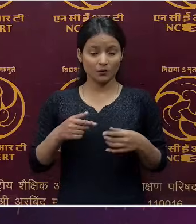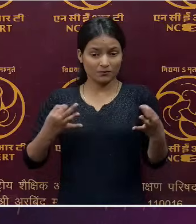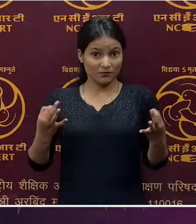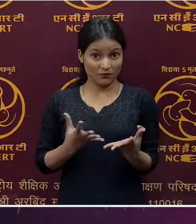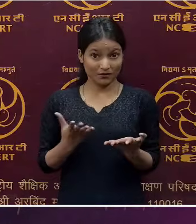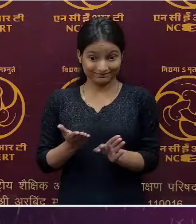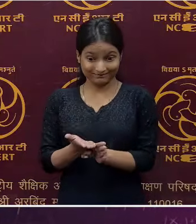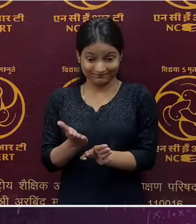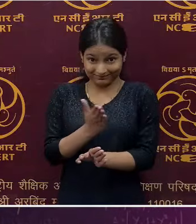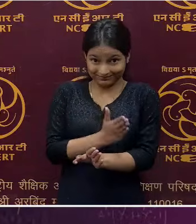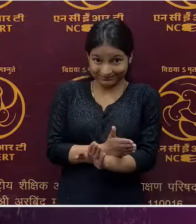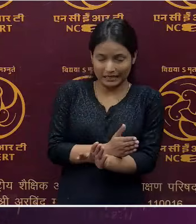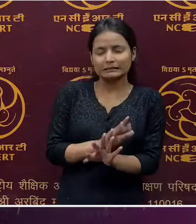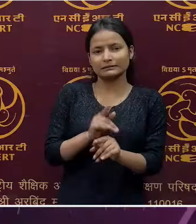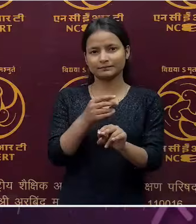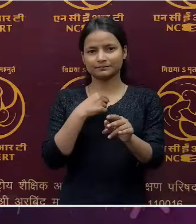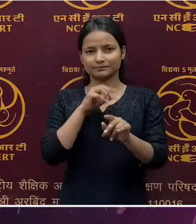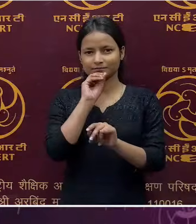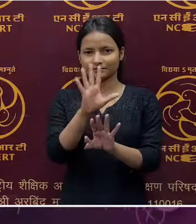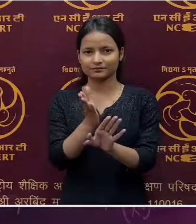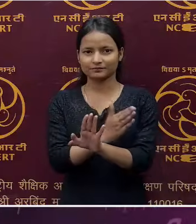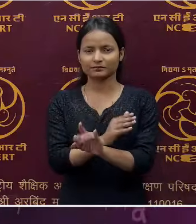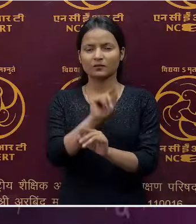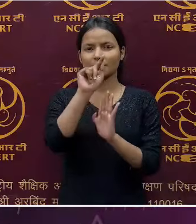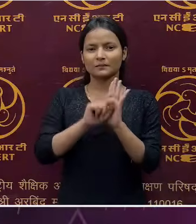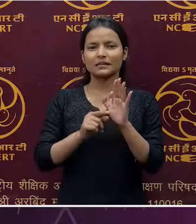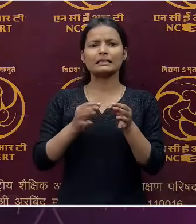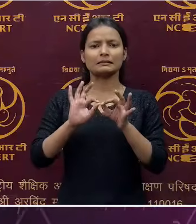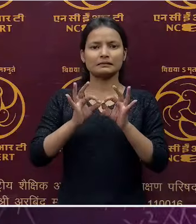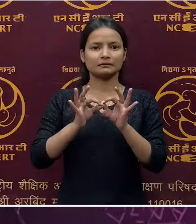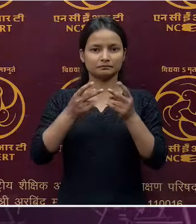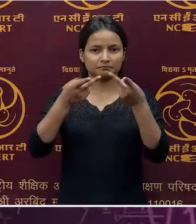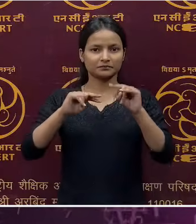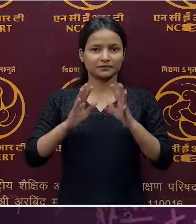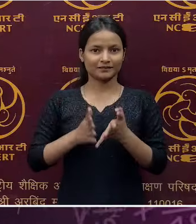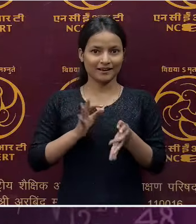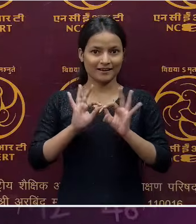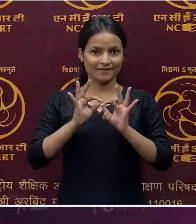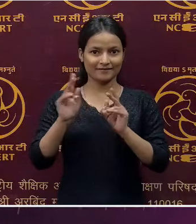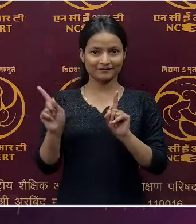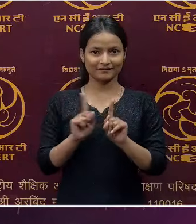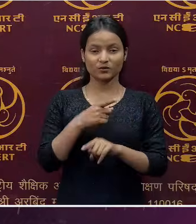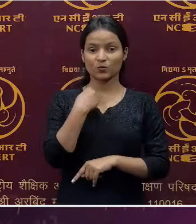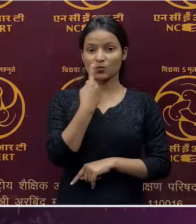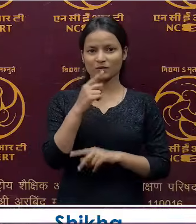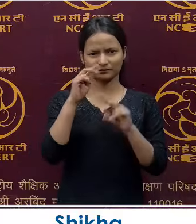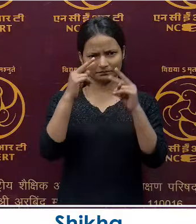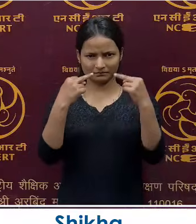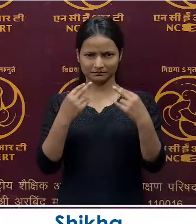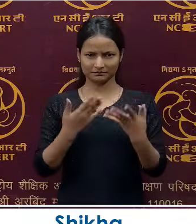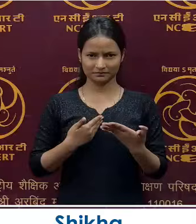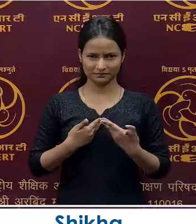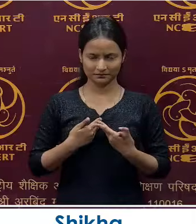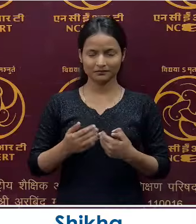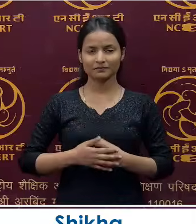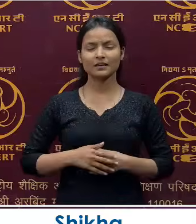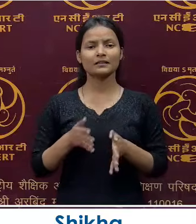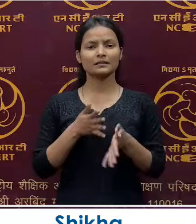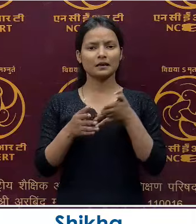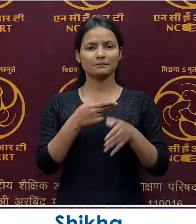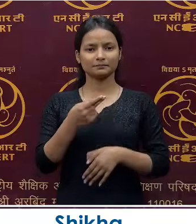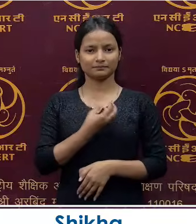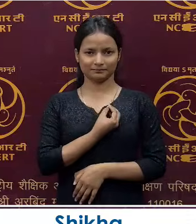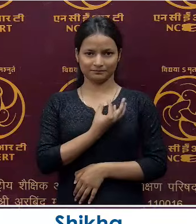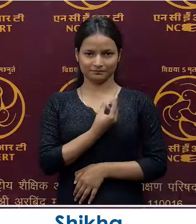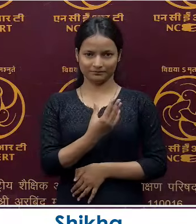with Shivani ma'am, here I want to introduce our sign language interpreter as well, which you are seeing on your screen. She is